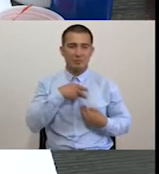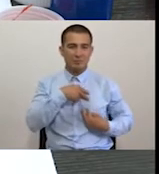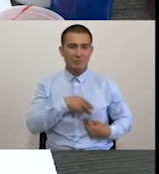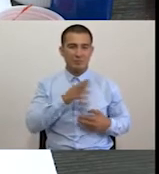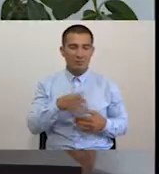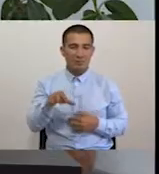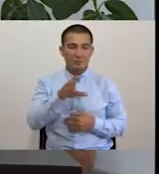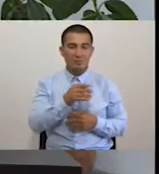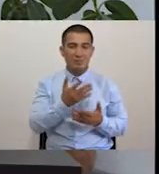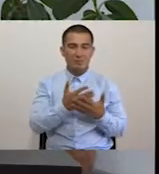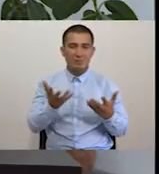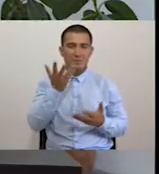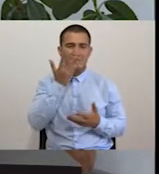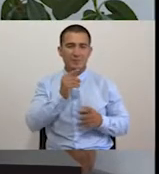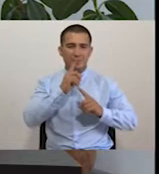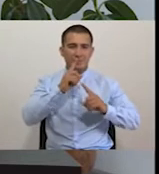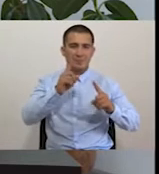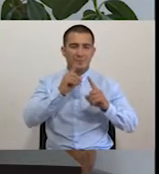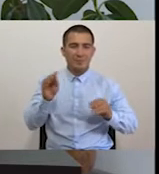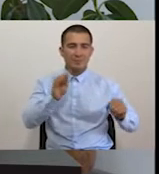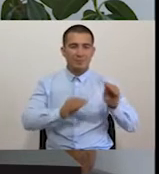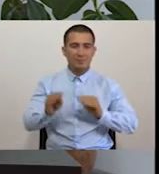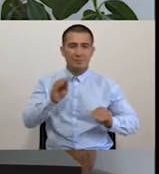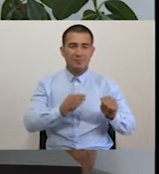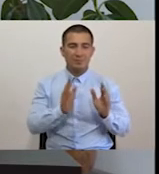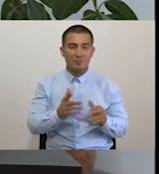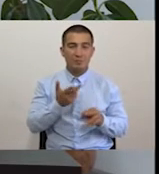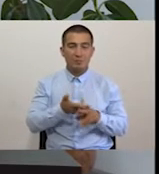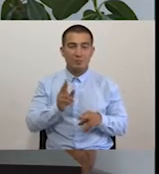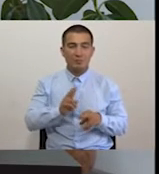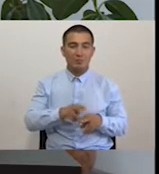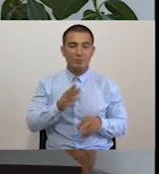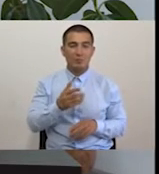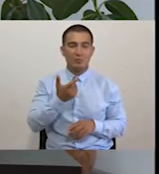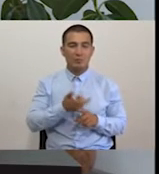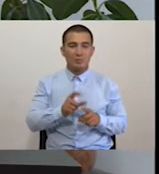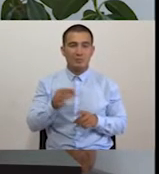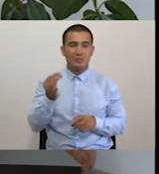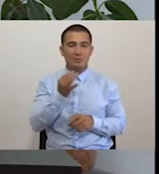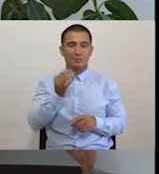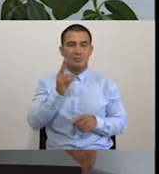Ishlayotganda qanchalik rang-barang ishlasangiz, ishingiz shunchalik qiziq ko'rinadi.